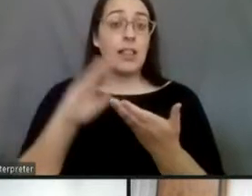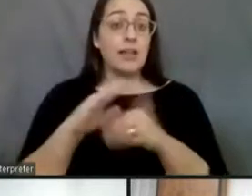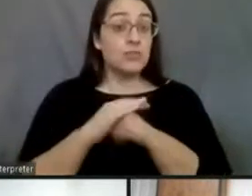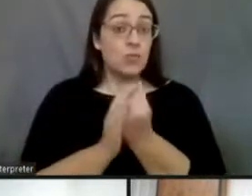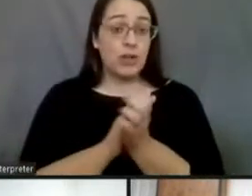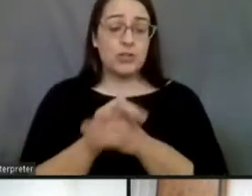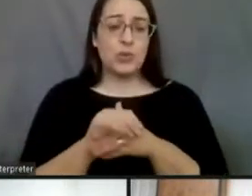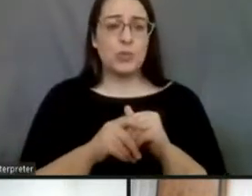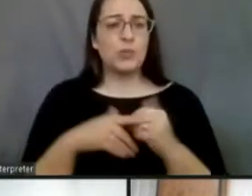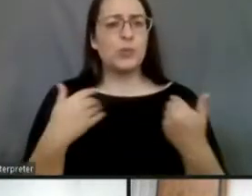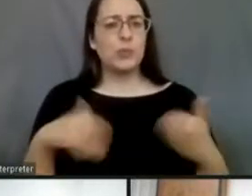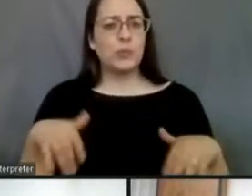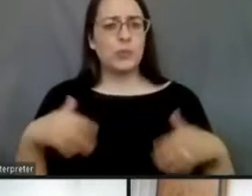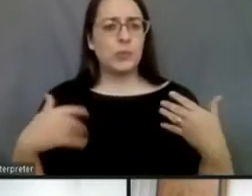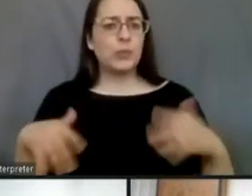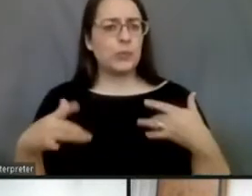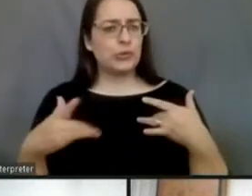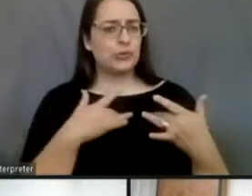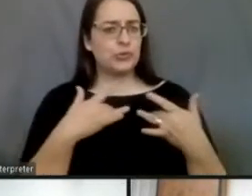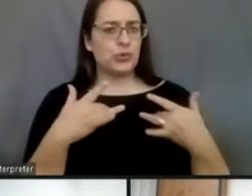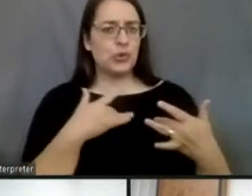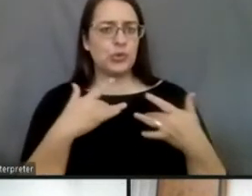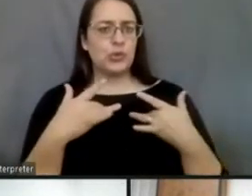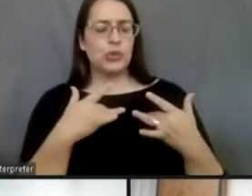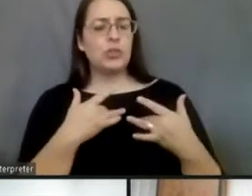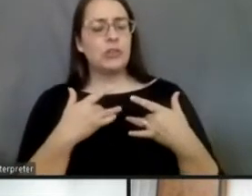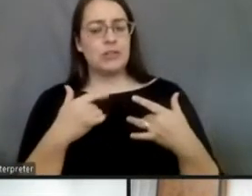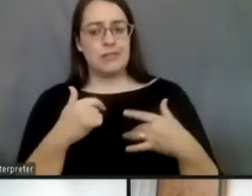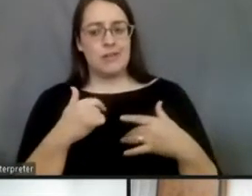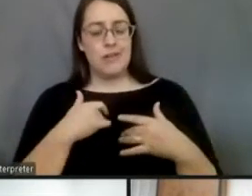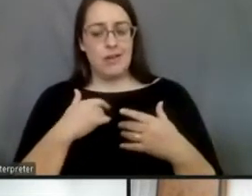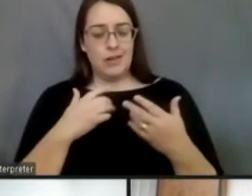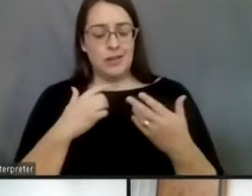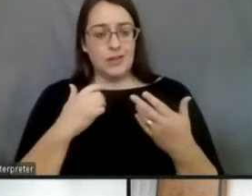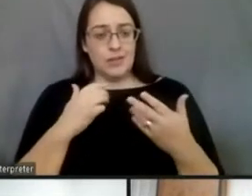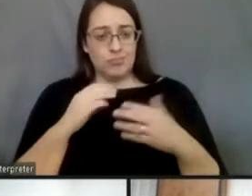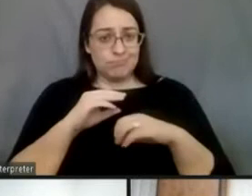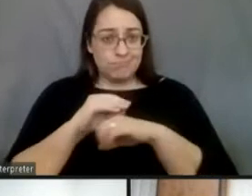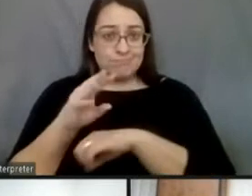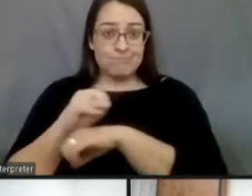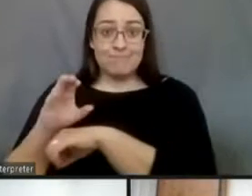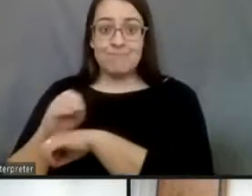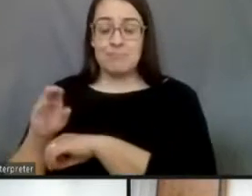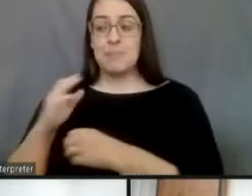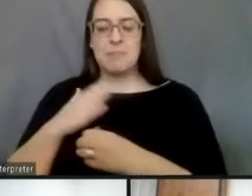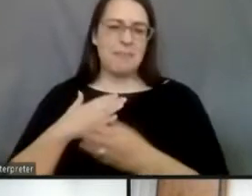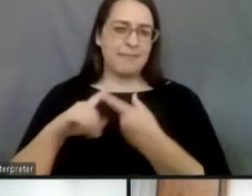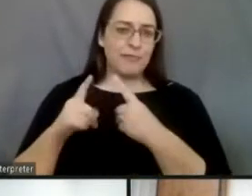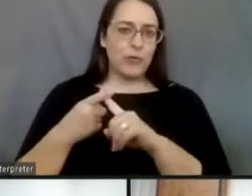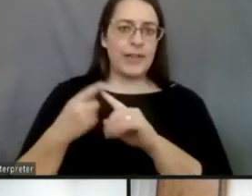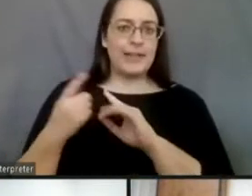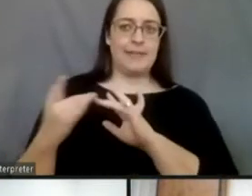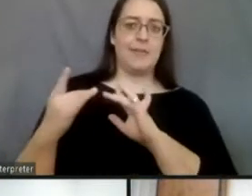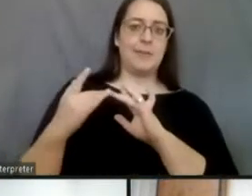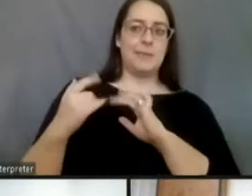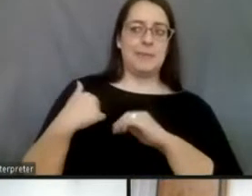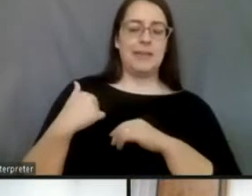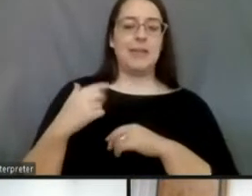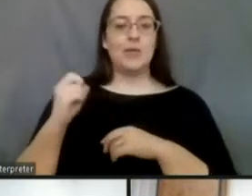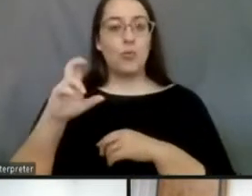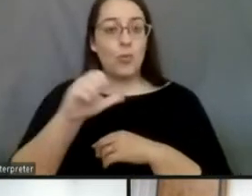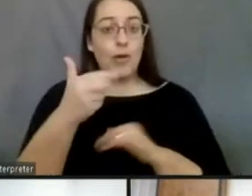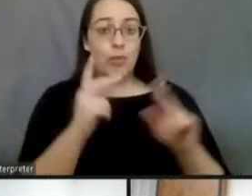concerning arena right now. I'm advising our friends that reach out to me for advice,